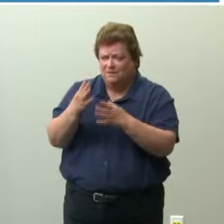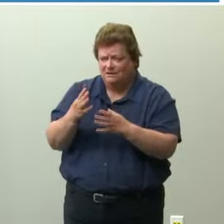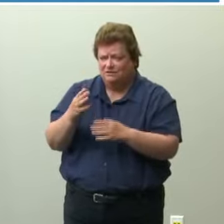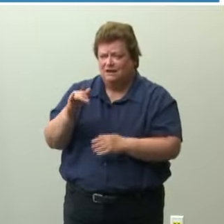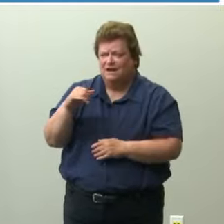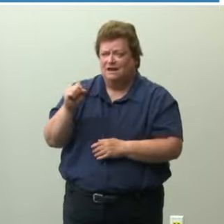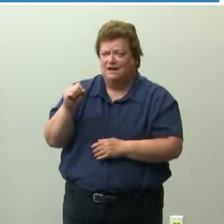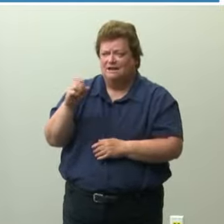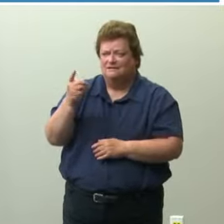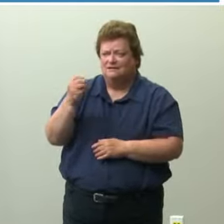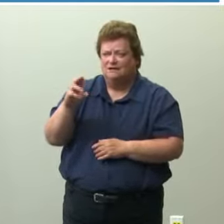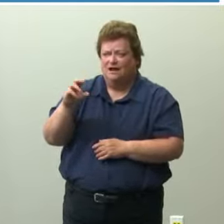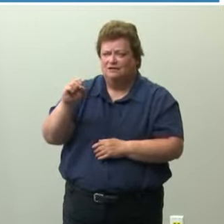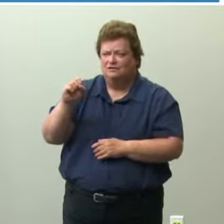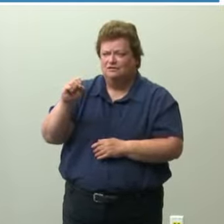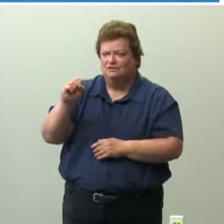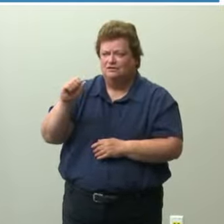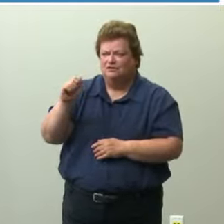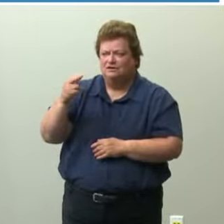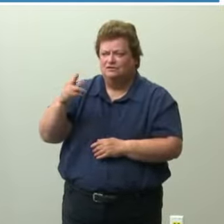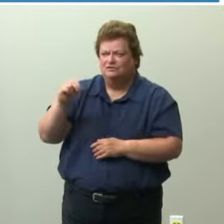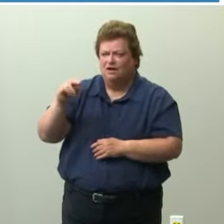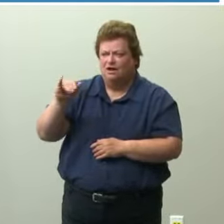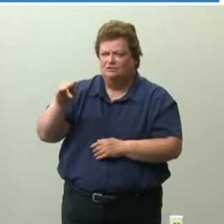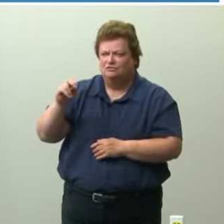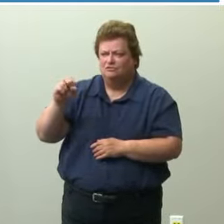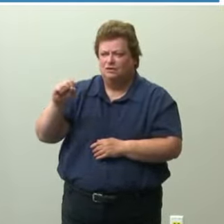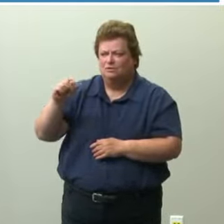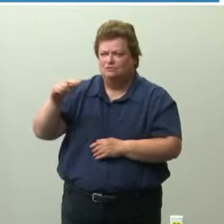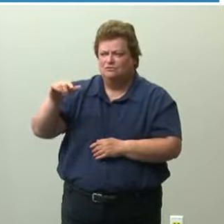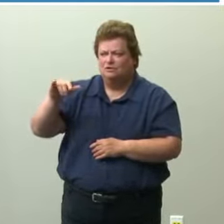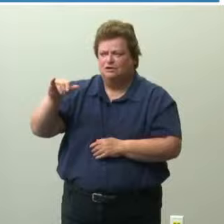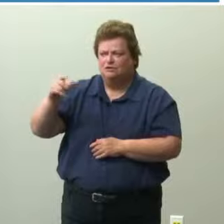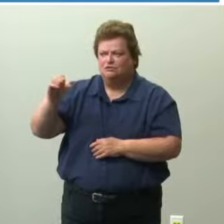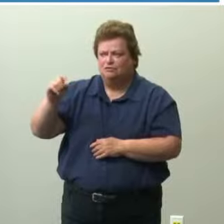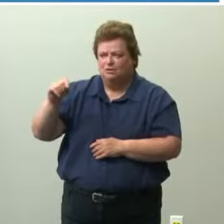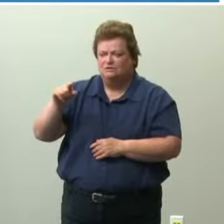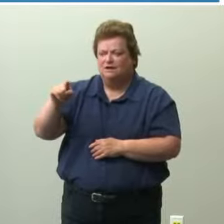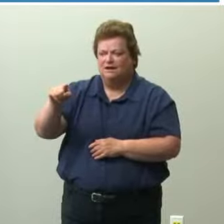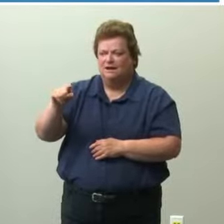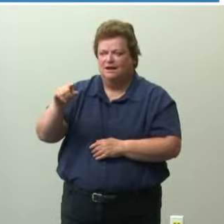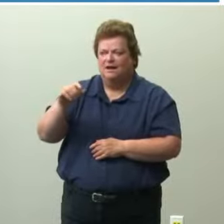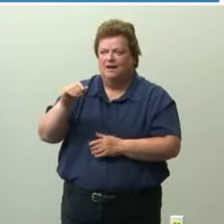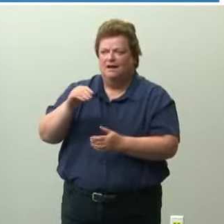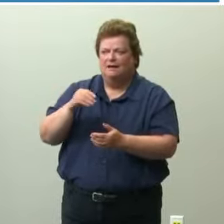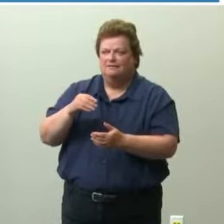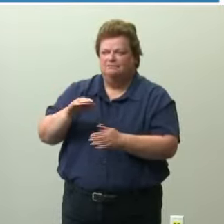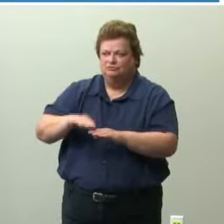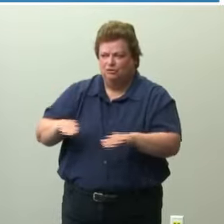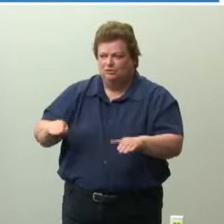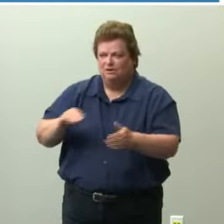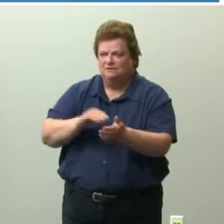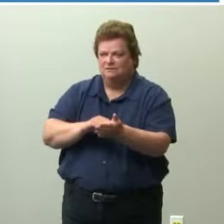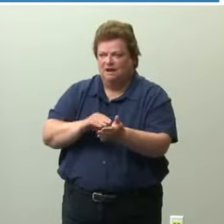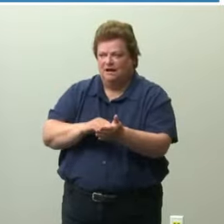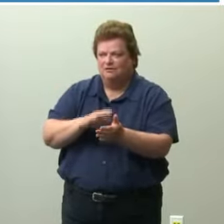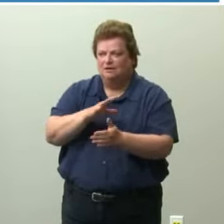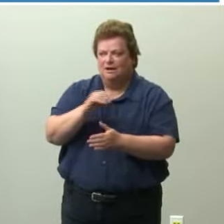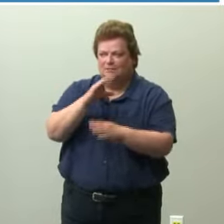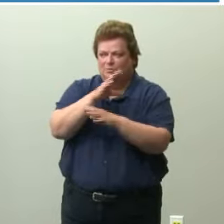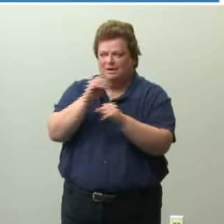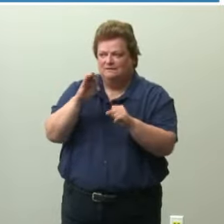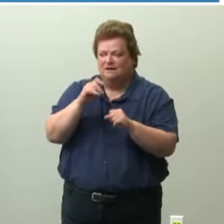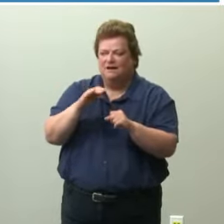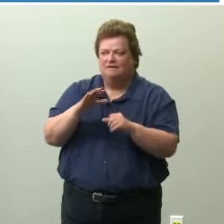youth is Dr. Sean Jones-Jobes, who's a pediatrician and president of Complete Children's Health here